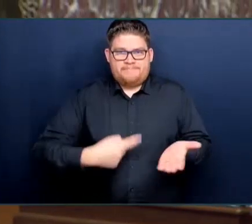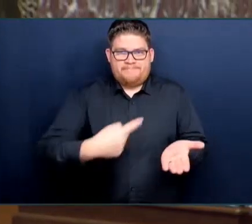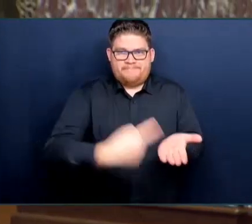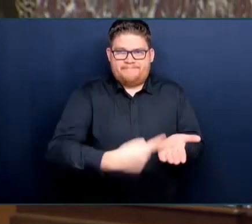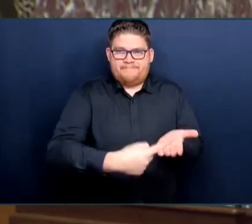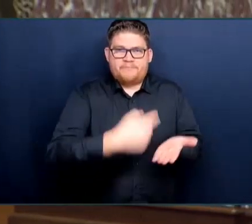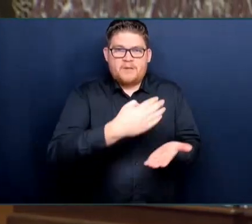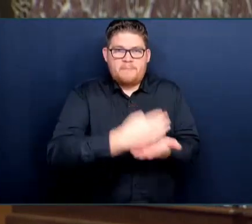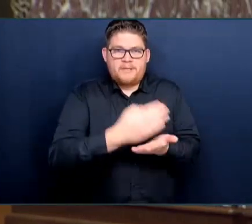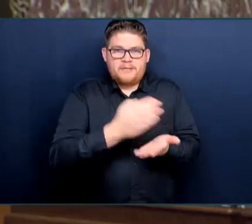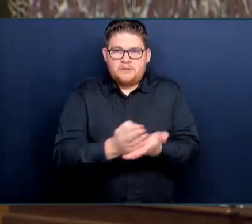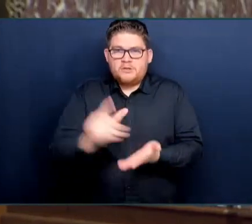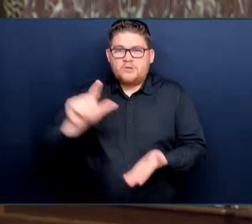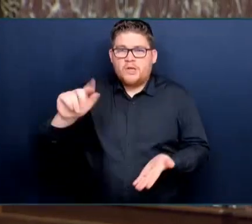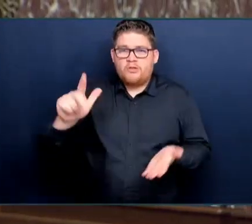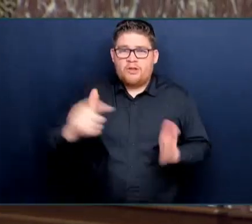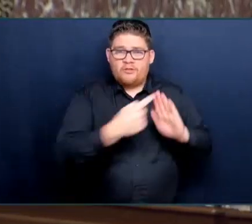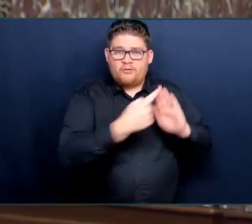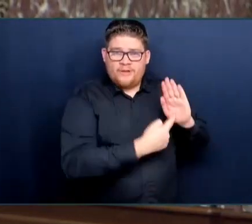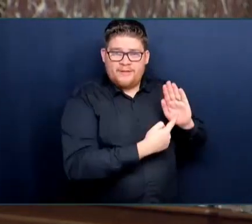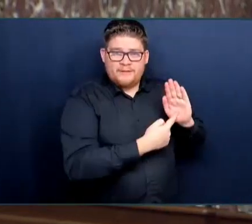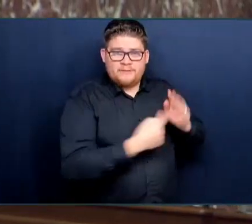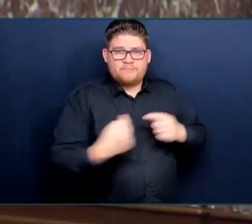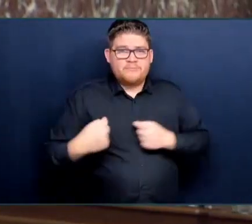in this province.